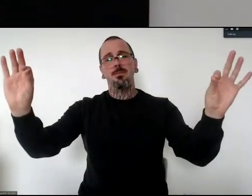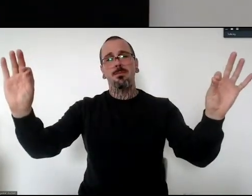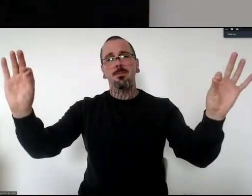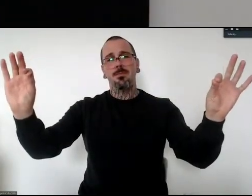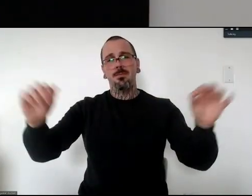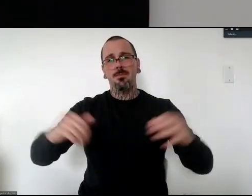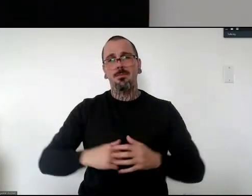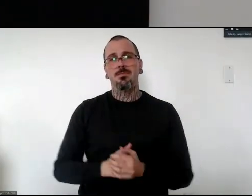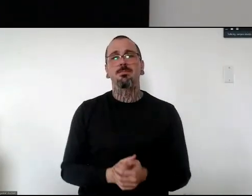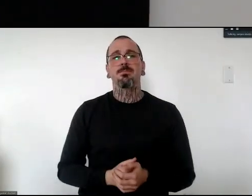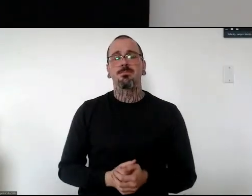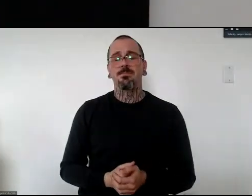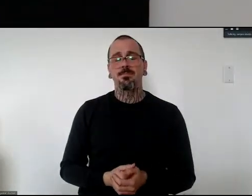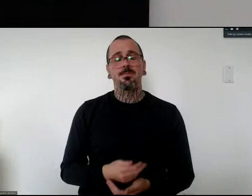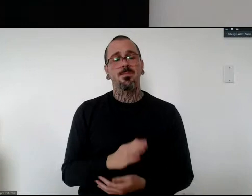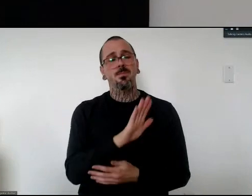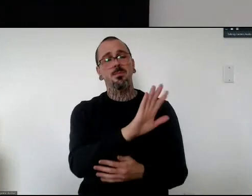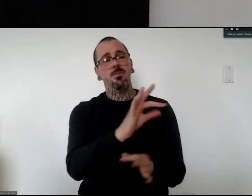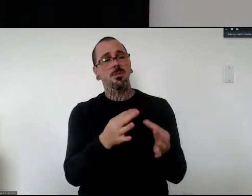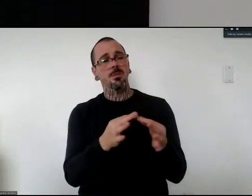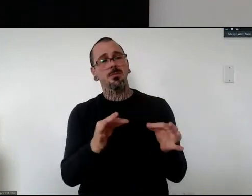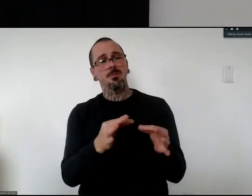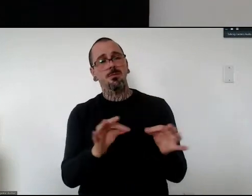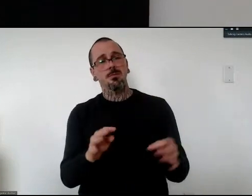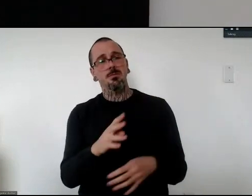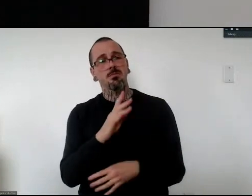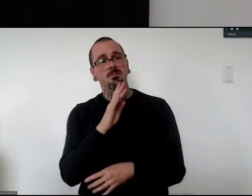At sunang